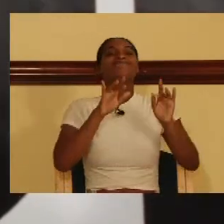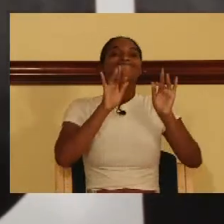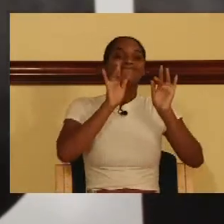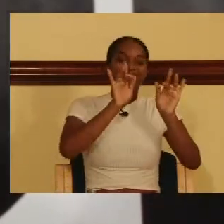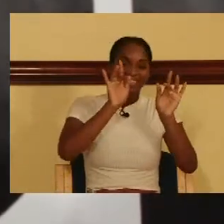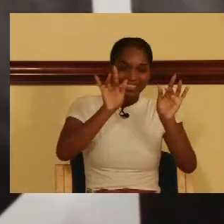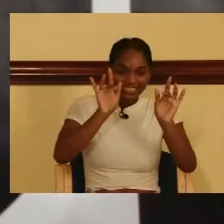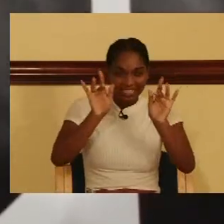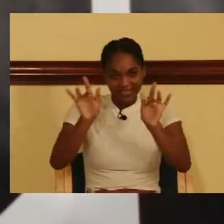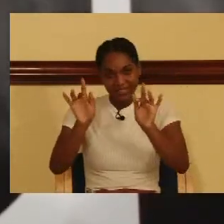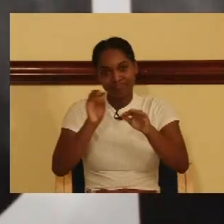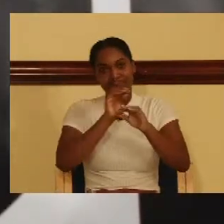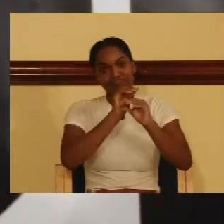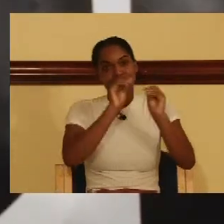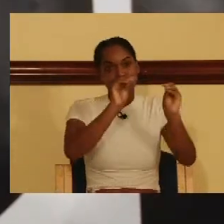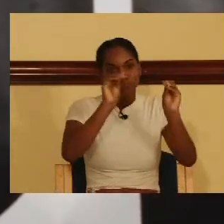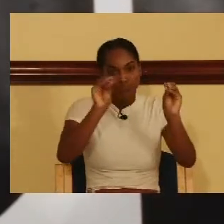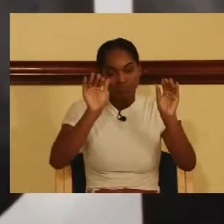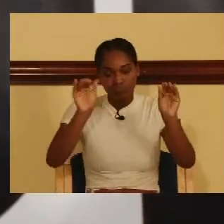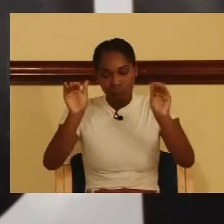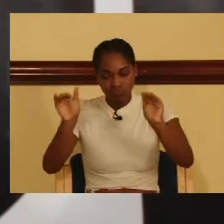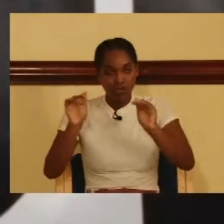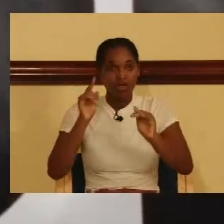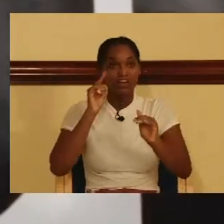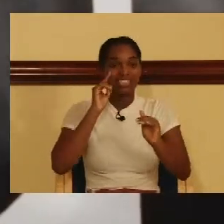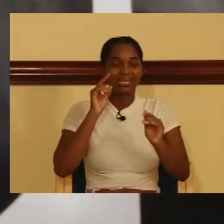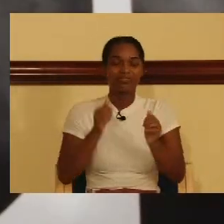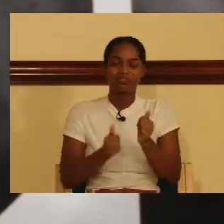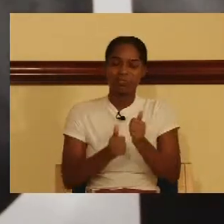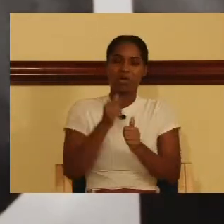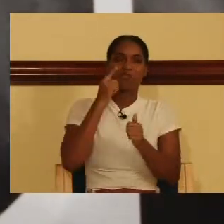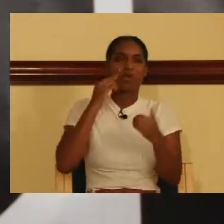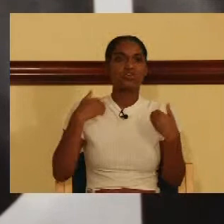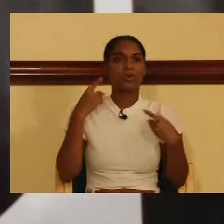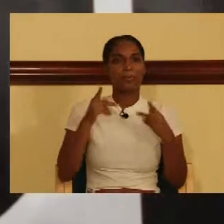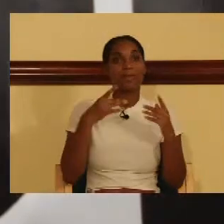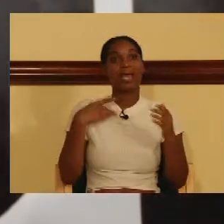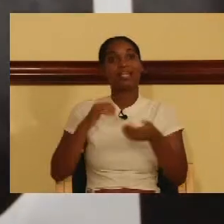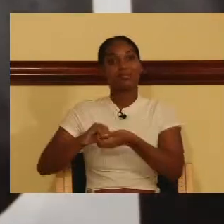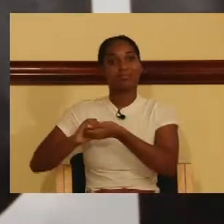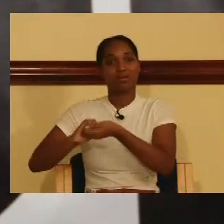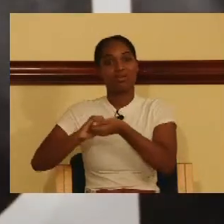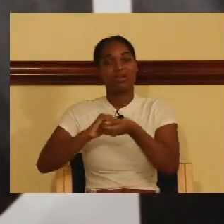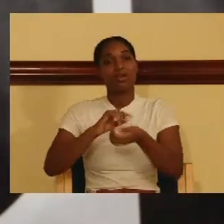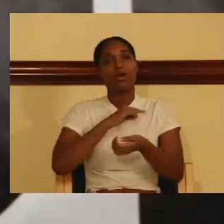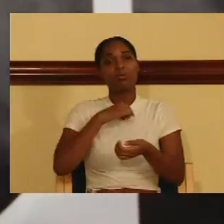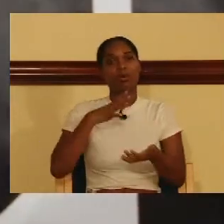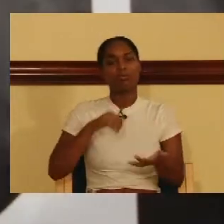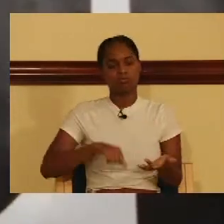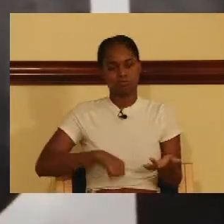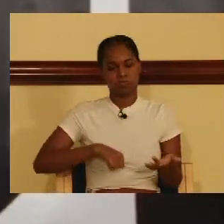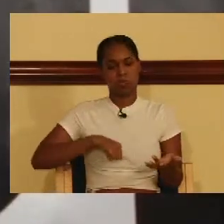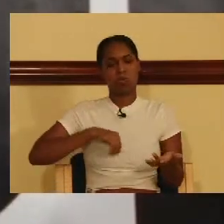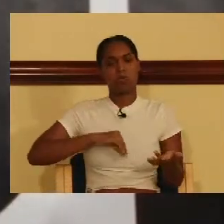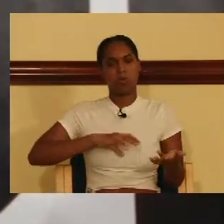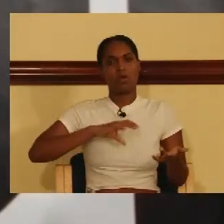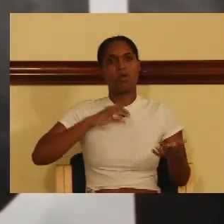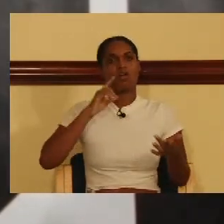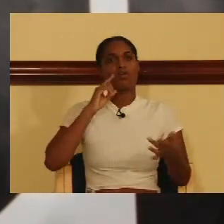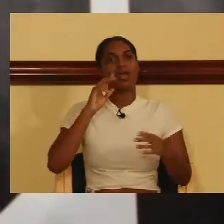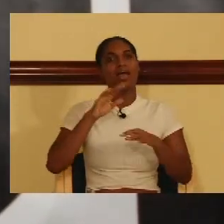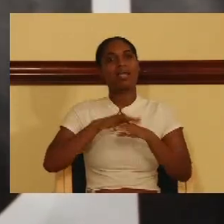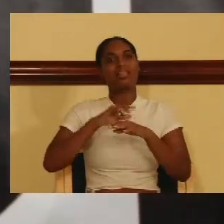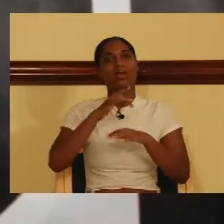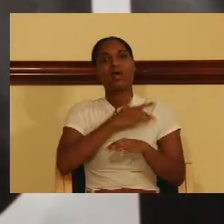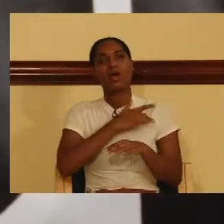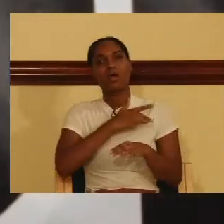key point for all our young people and our stakeholders. We pride ourselves at the Heart NSTA Trust